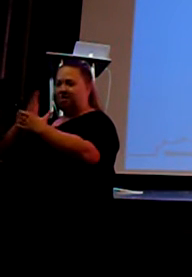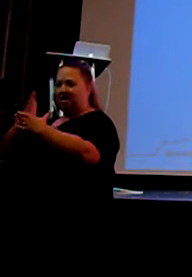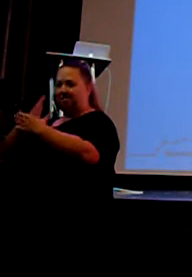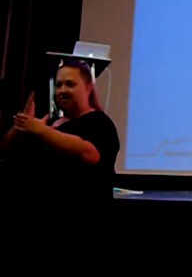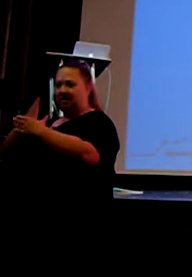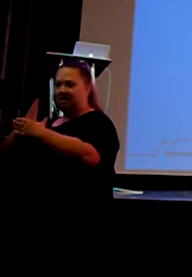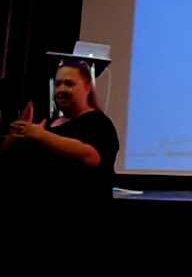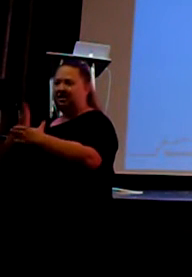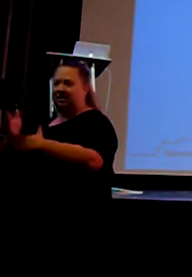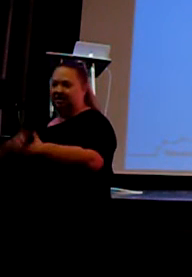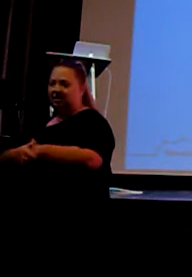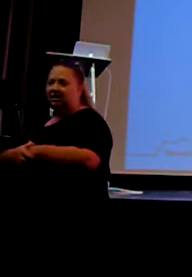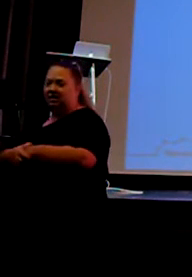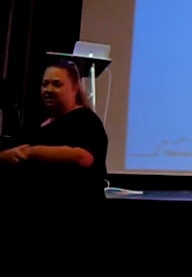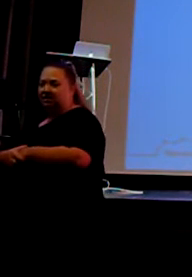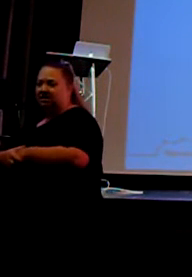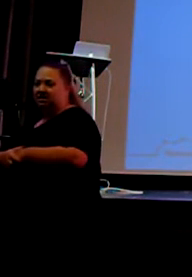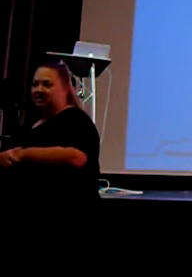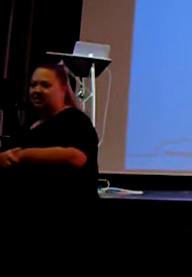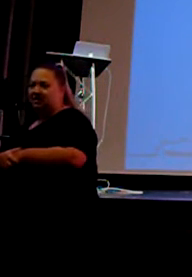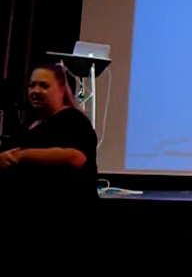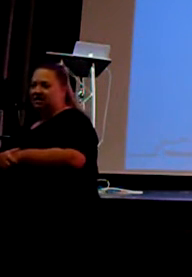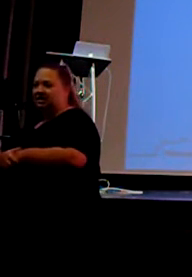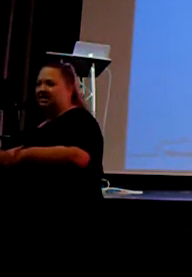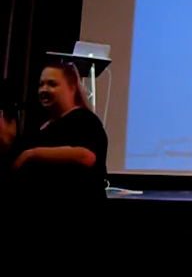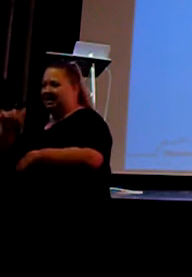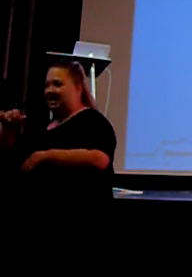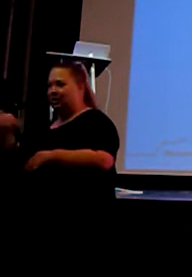in that ratio that you would be happy with.